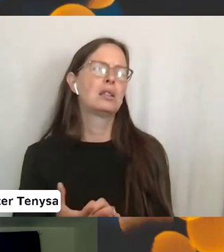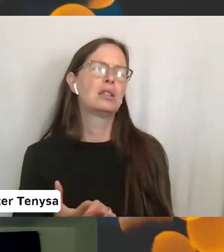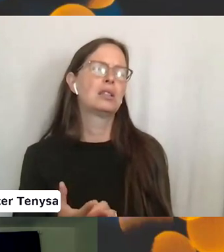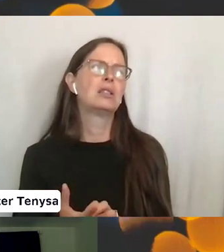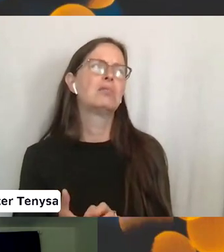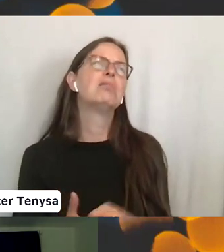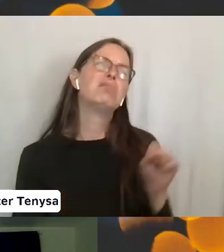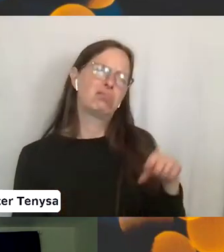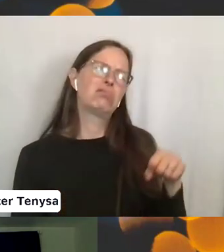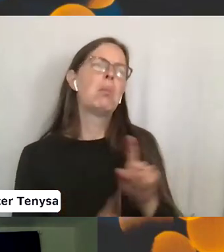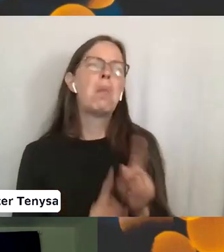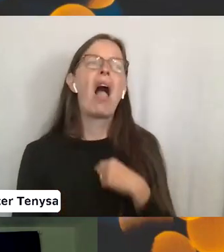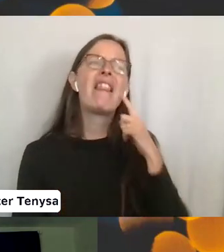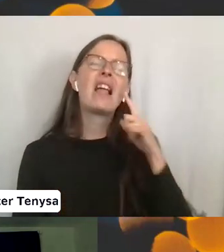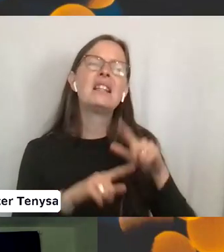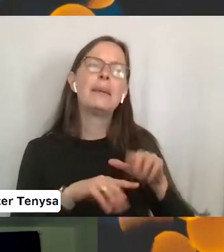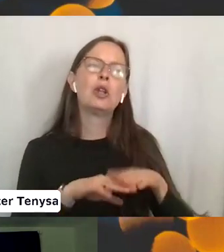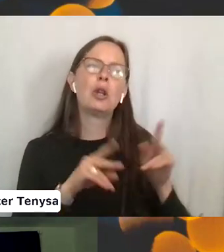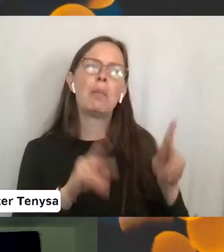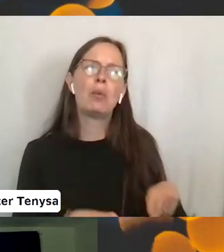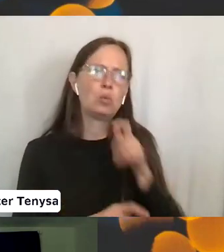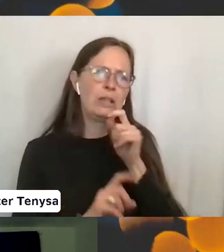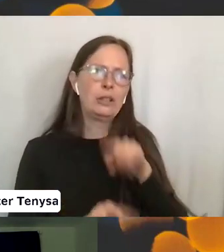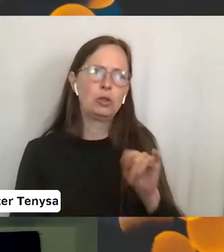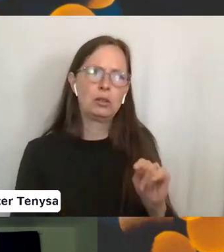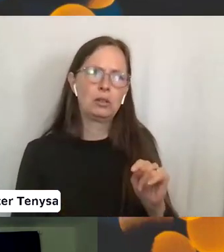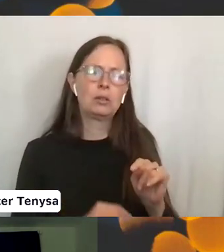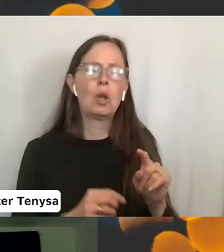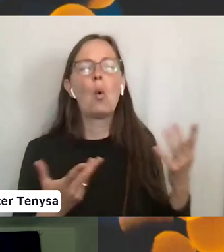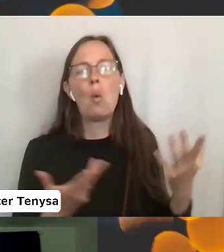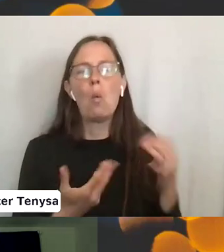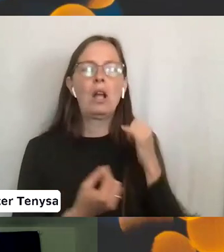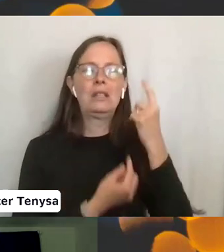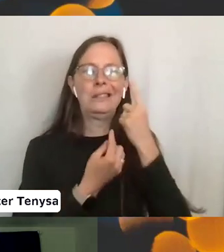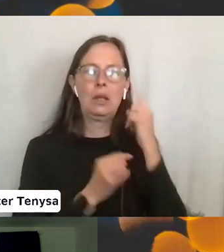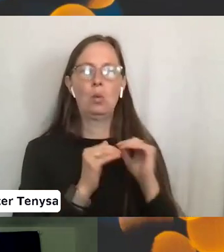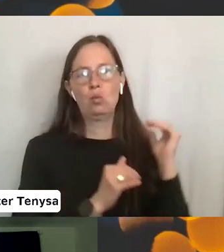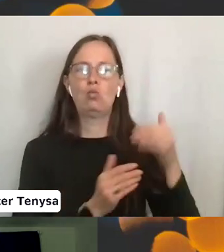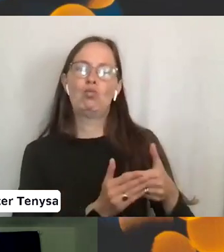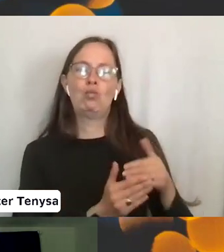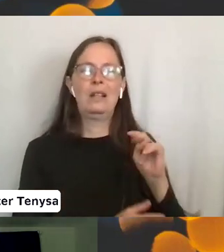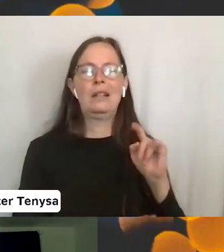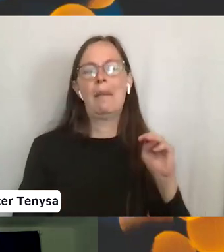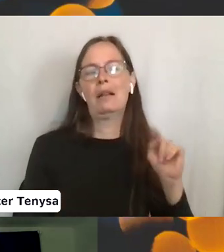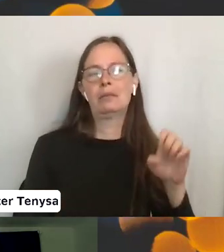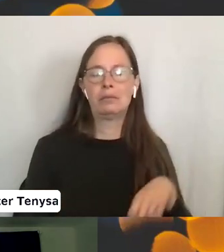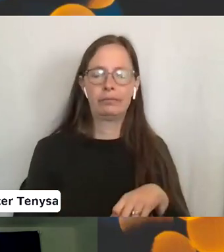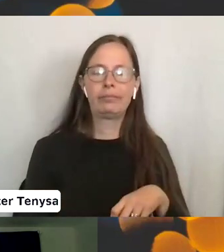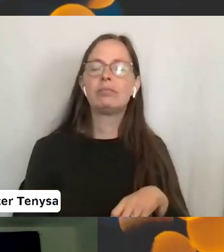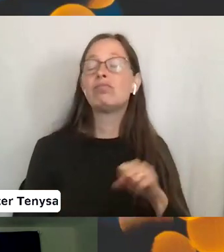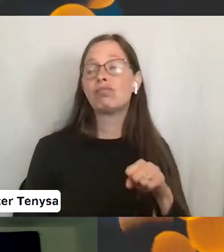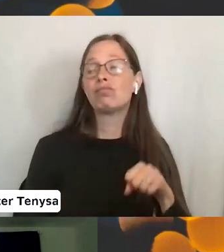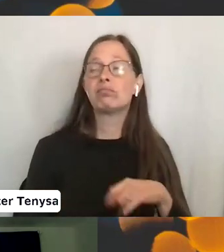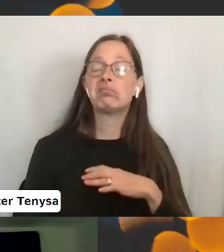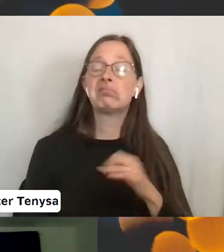Sure. But I think it depends on the person answering about what is considered intimate and what is not. Yeah. All